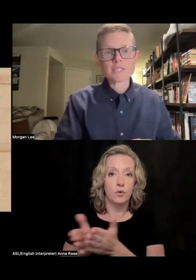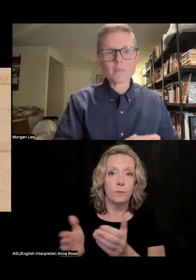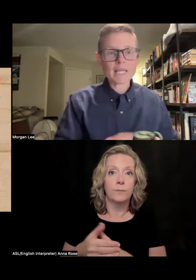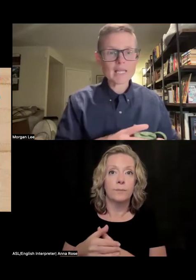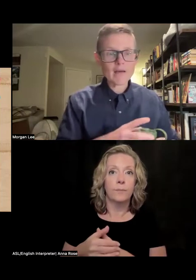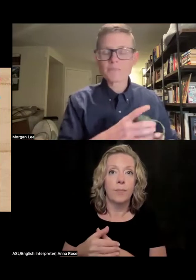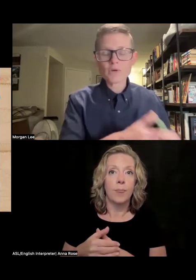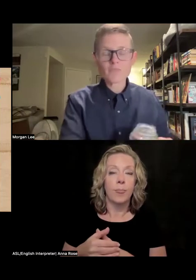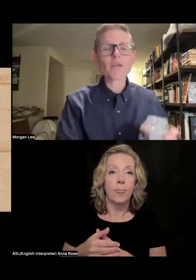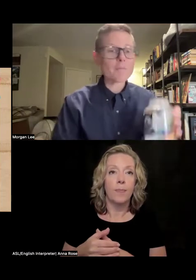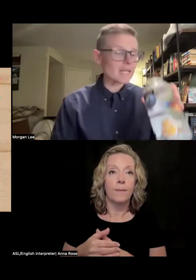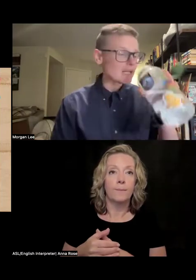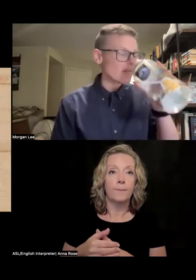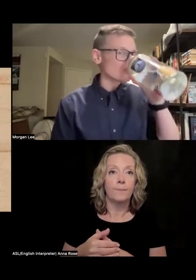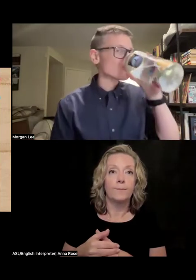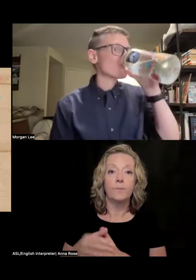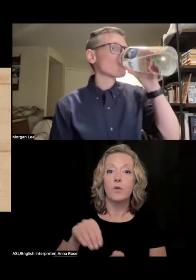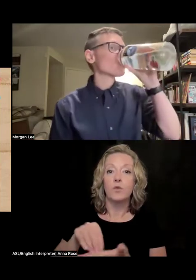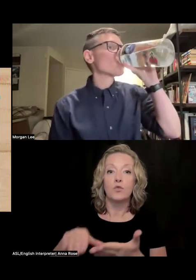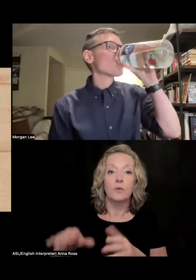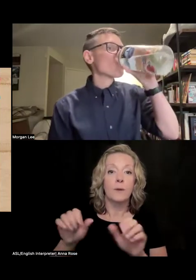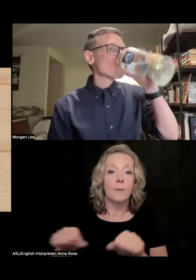different different ability levels.